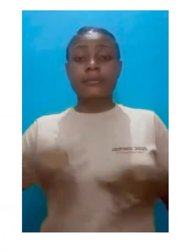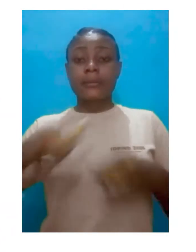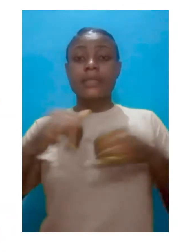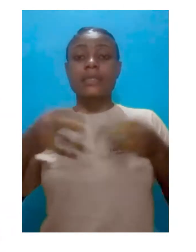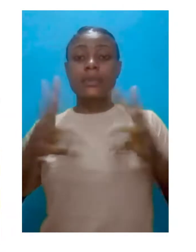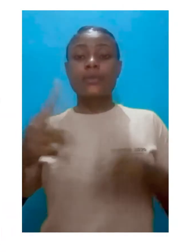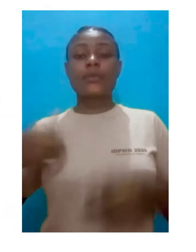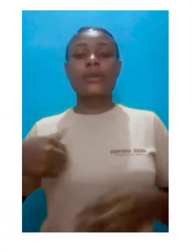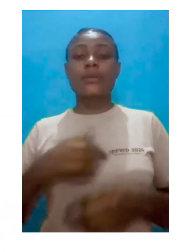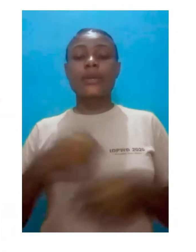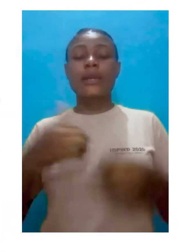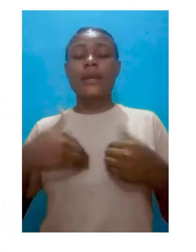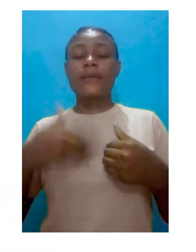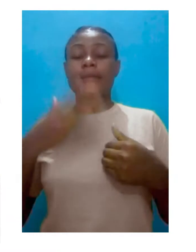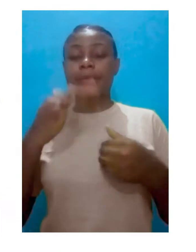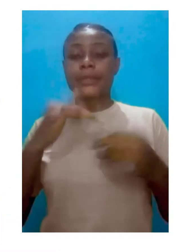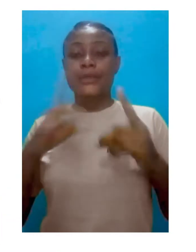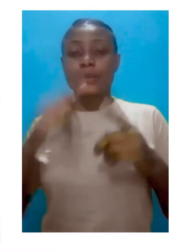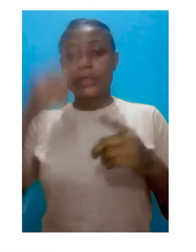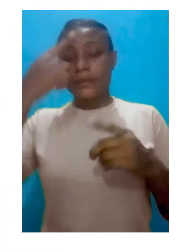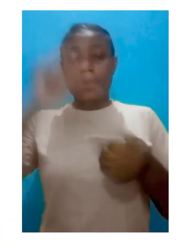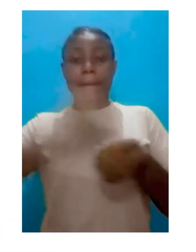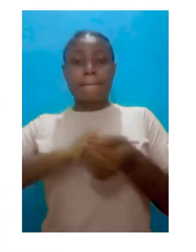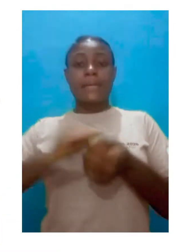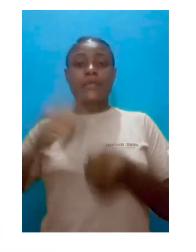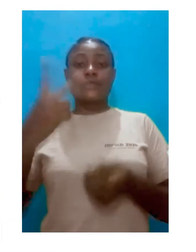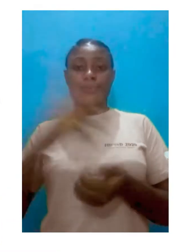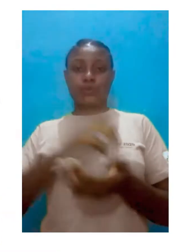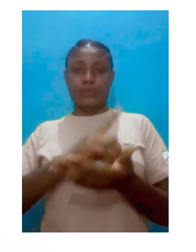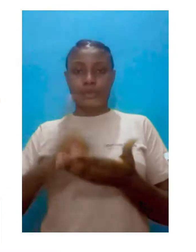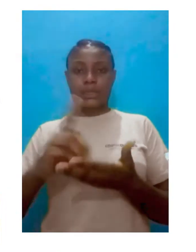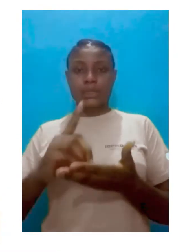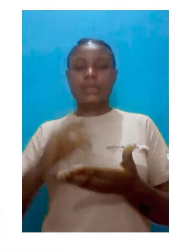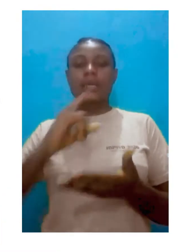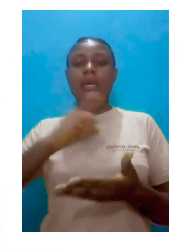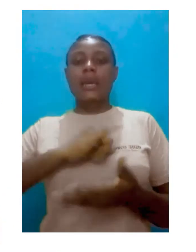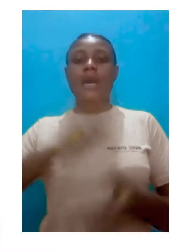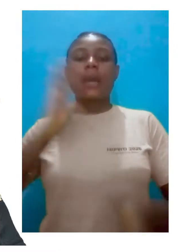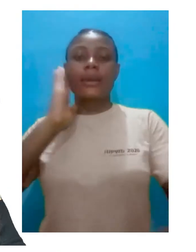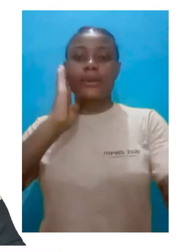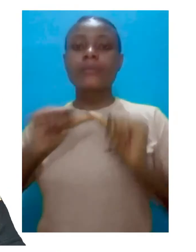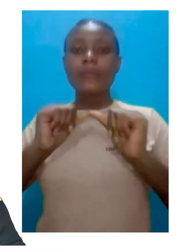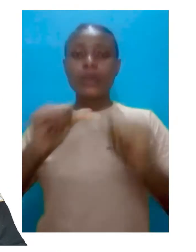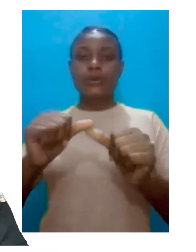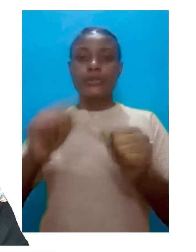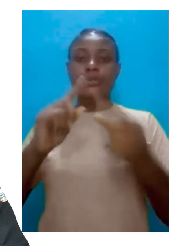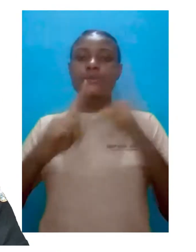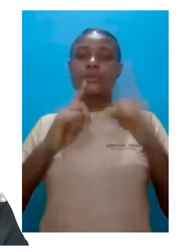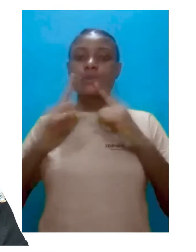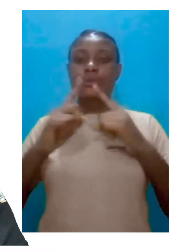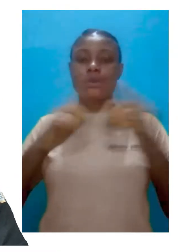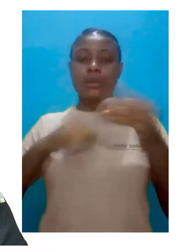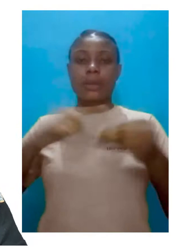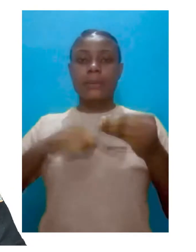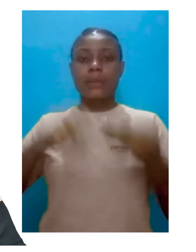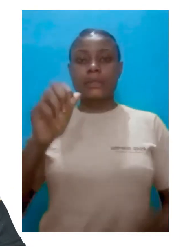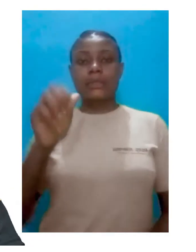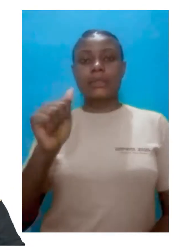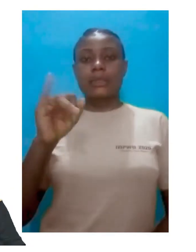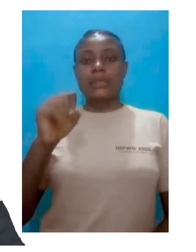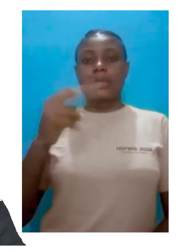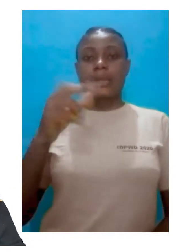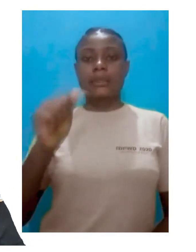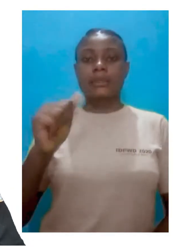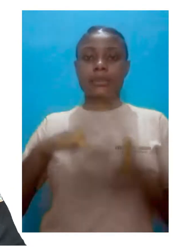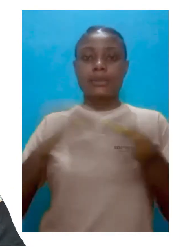been doing for the past 2 weeks, I'm going to continue to talk about